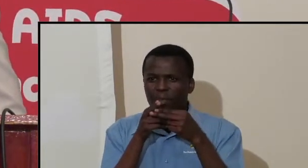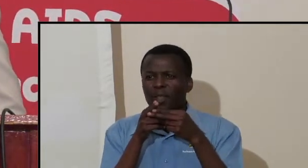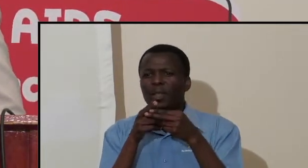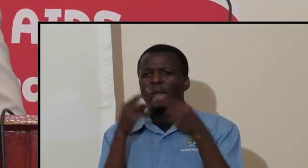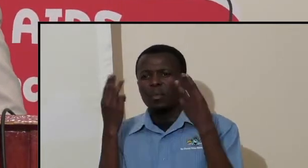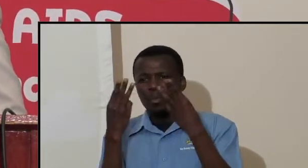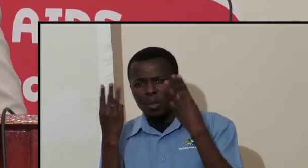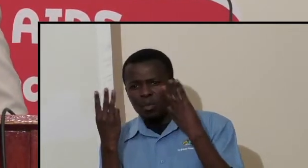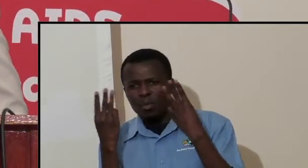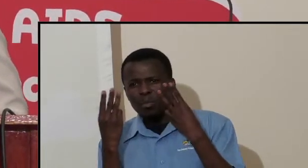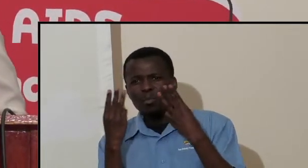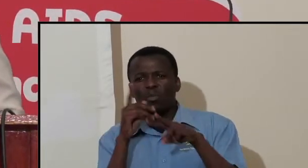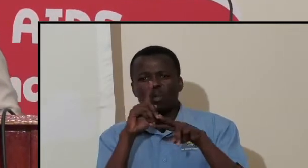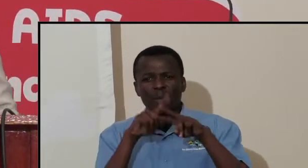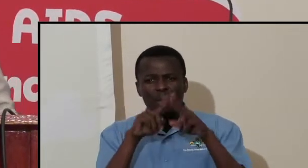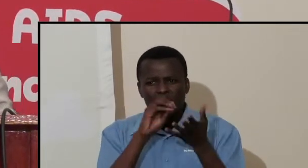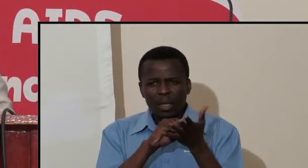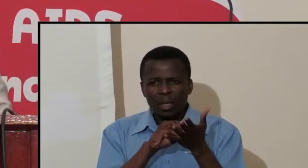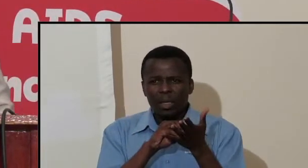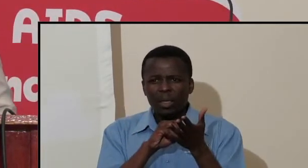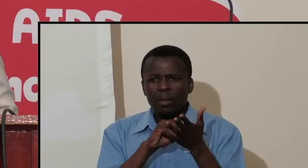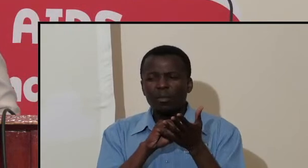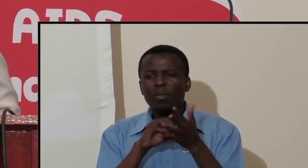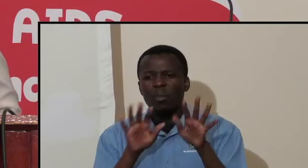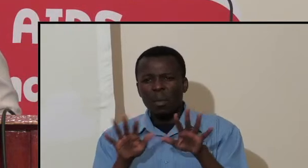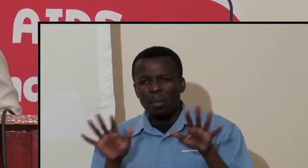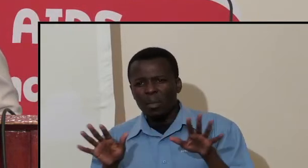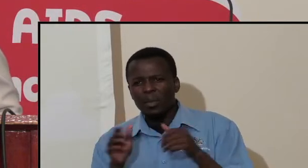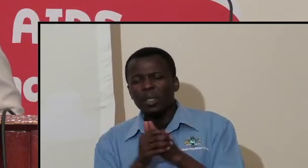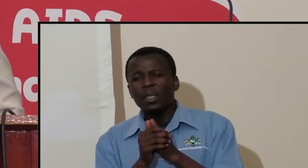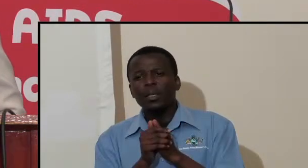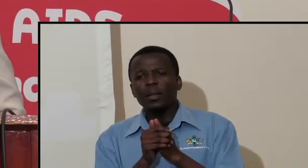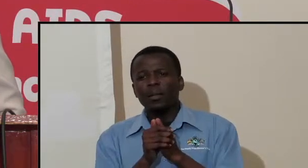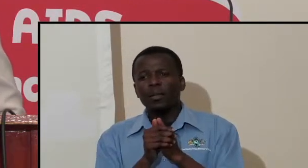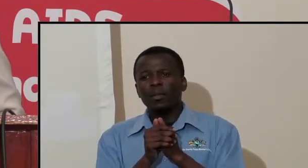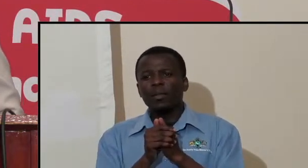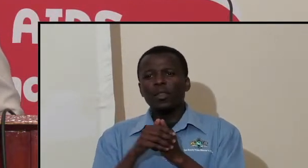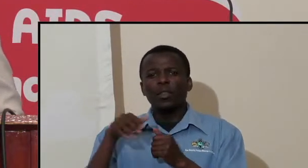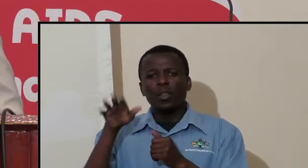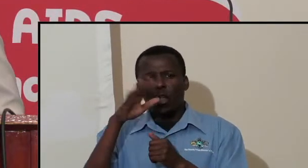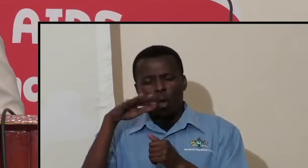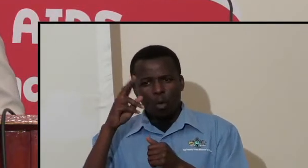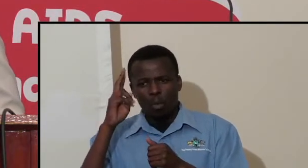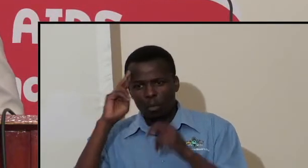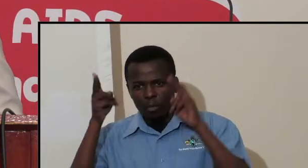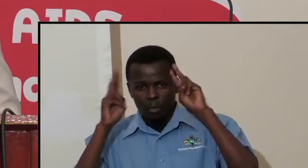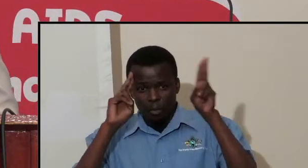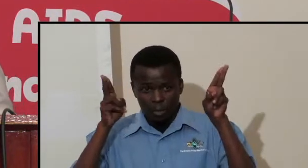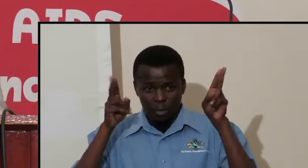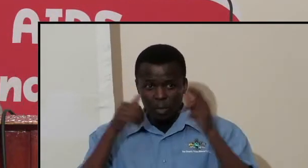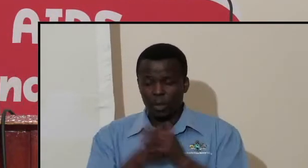with HIV, and all distinguished ladies and gentlemen, good morning.